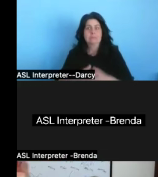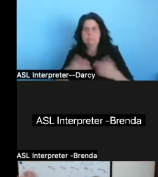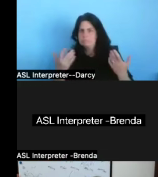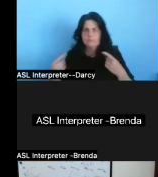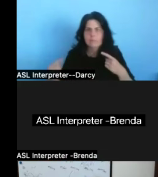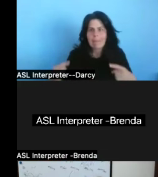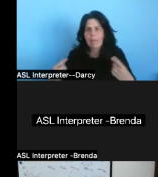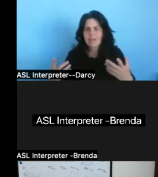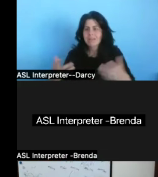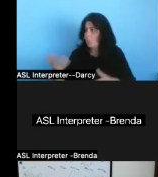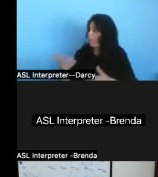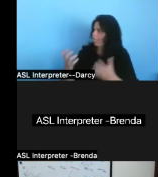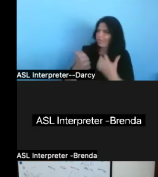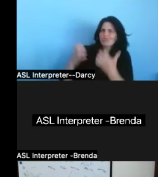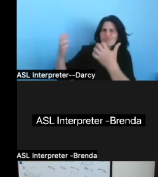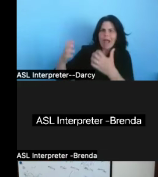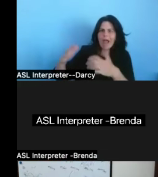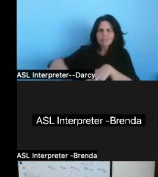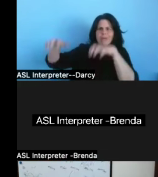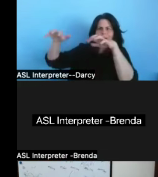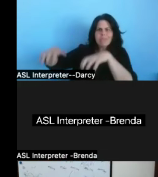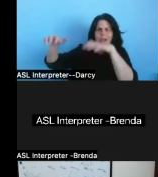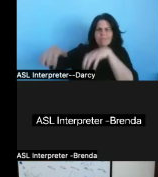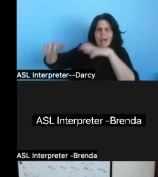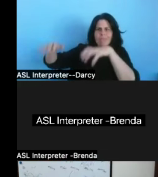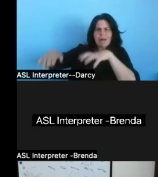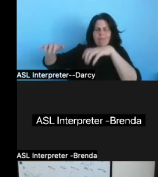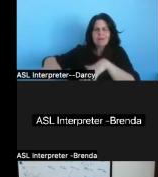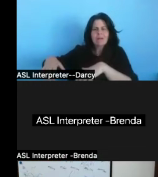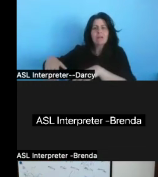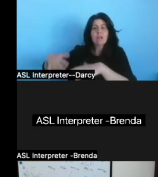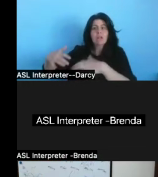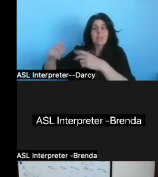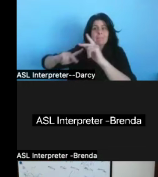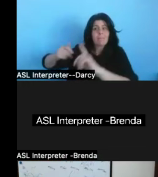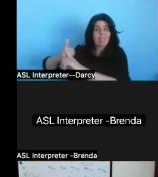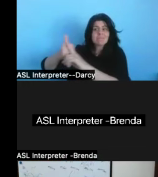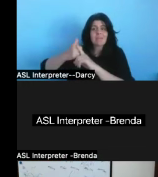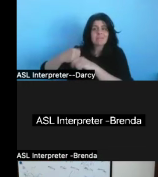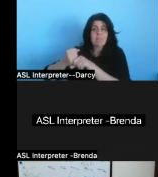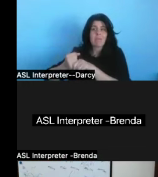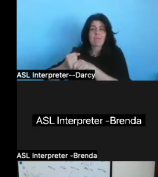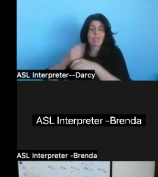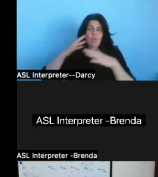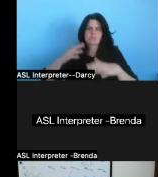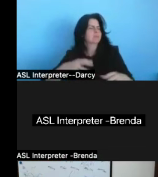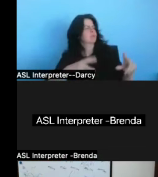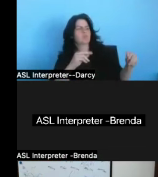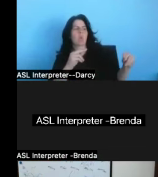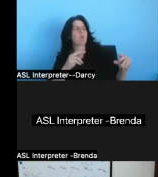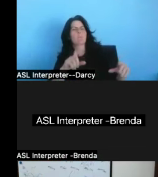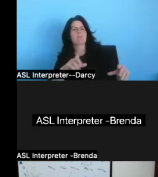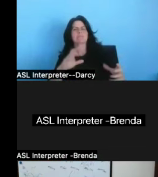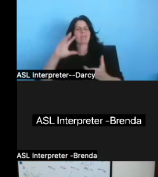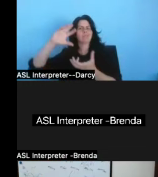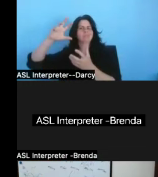the crowd, like, you know, jumping around, making noise. And then on the other hand, there's the argument for no, it has to be like the speakers or the instruments or the